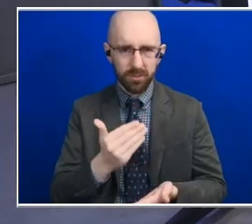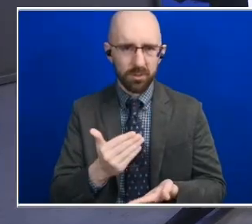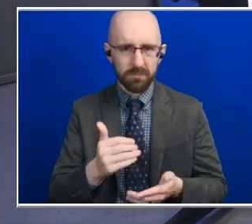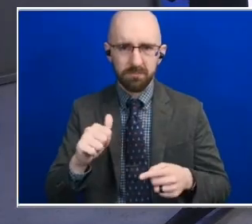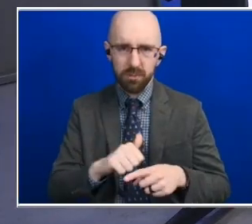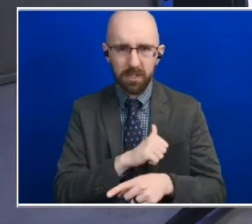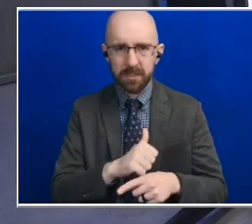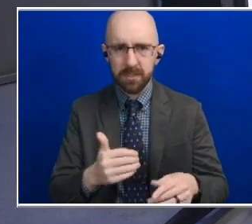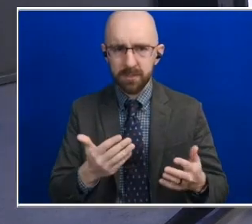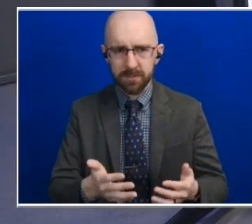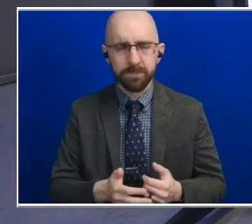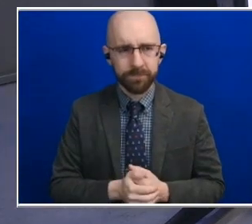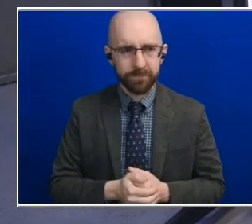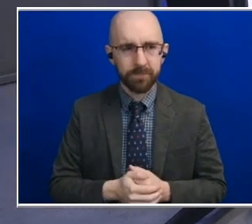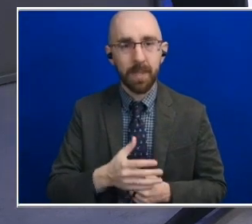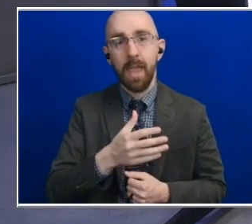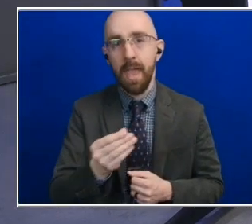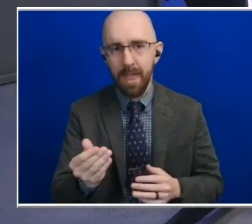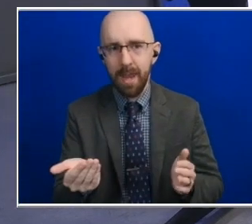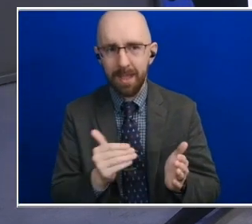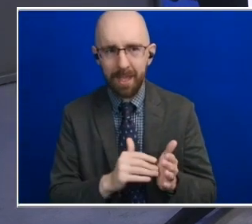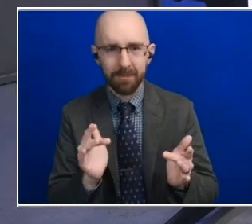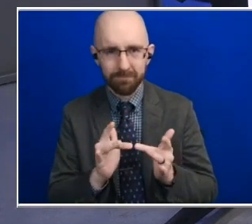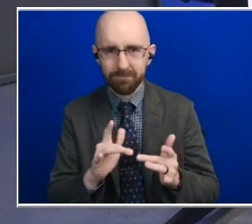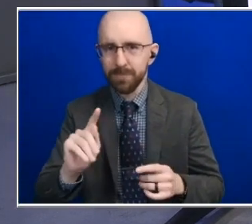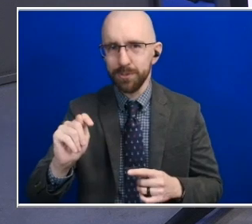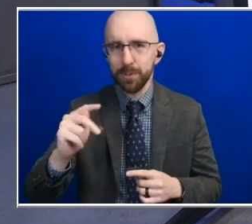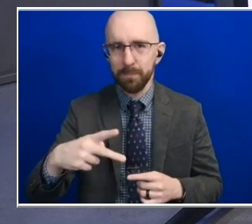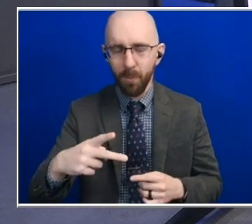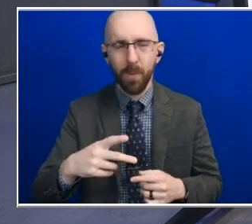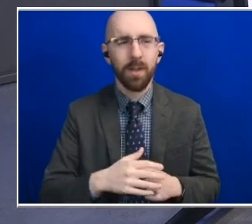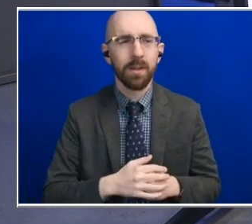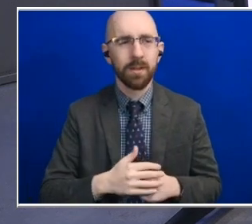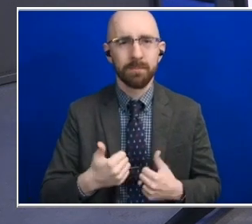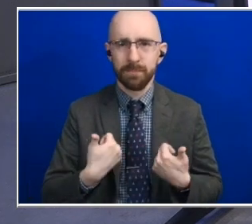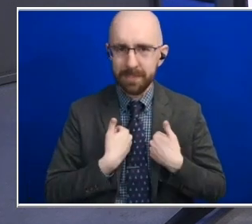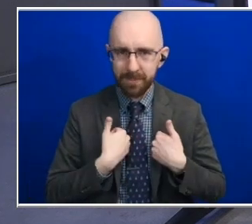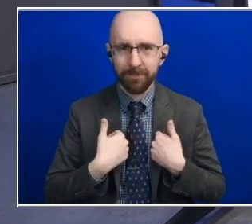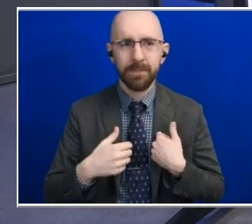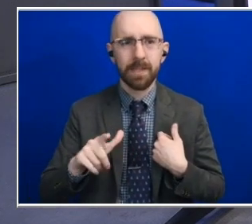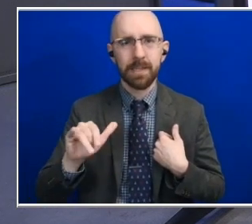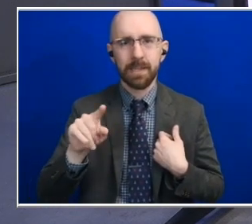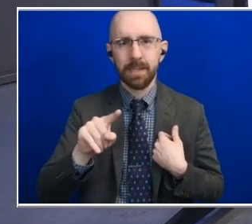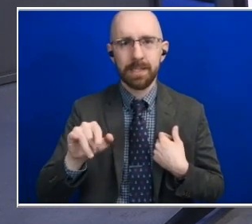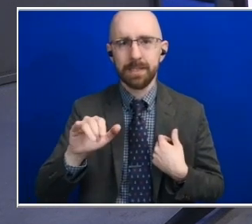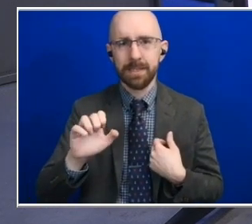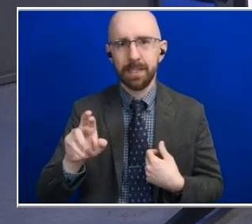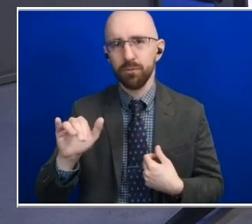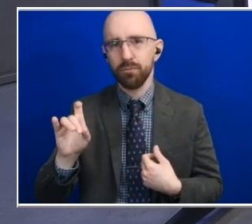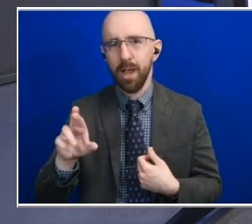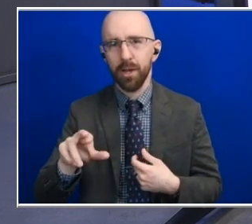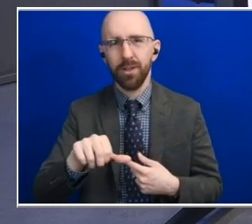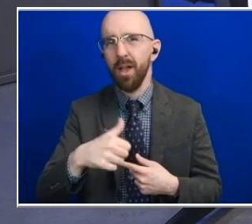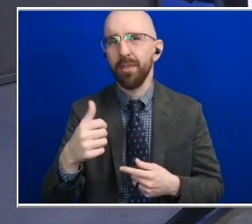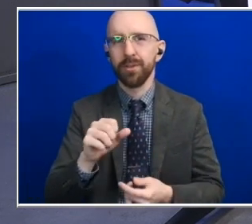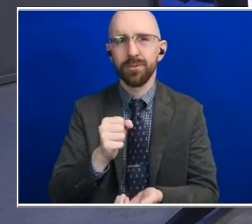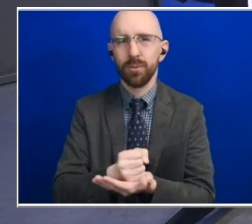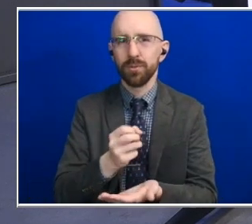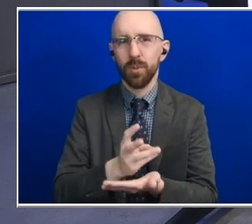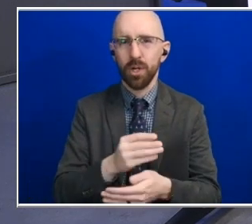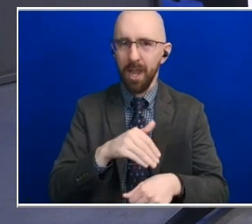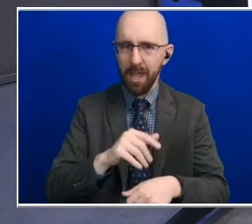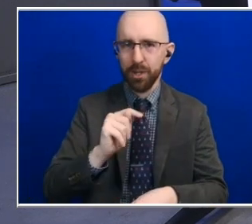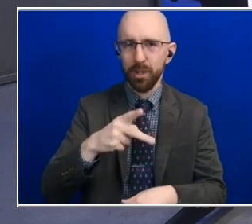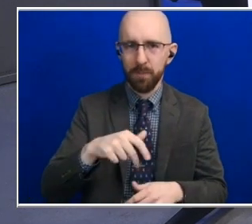And again, they can reach out to Turning Point, and myself and Lizzie Ryder, other social worker at Turning Point, can help guide people